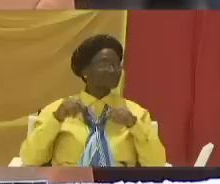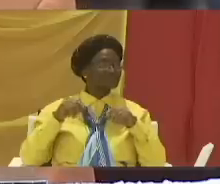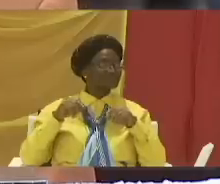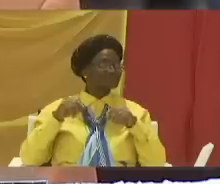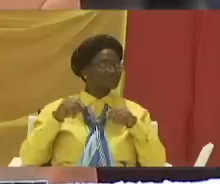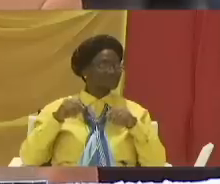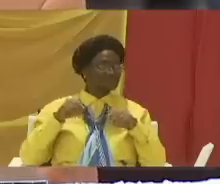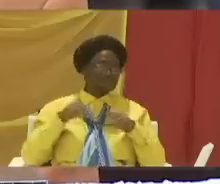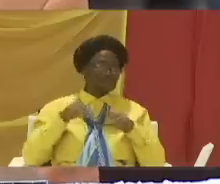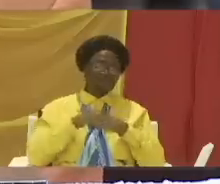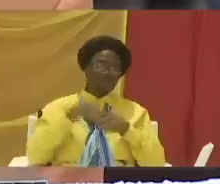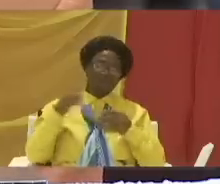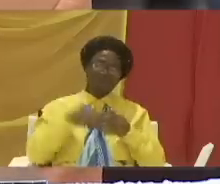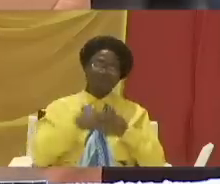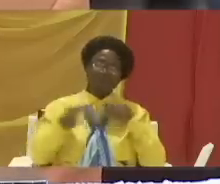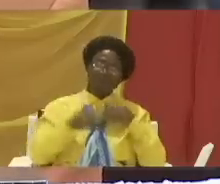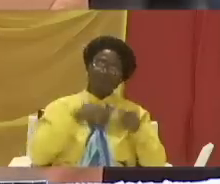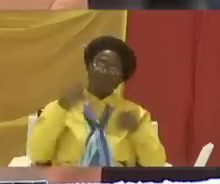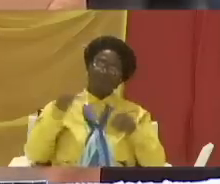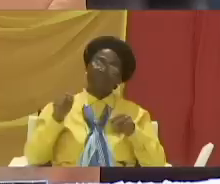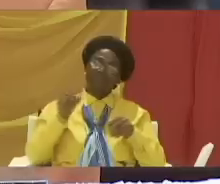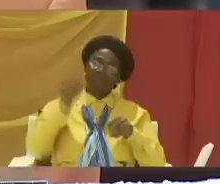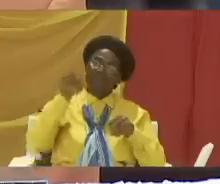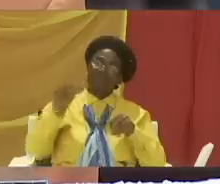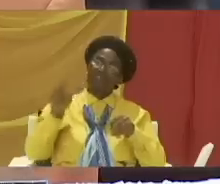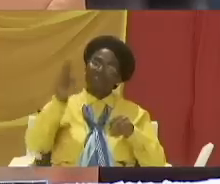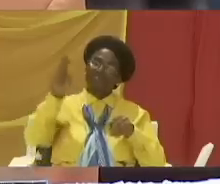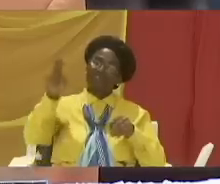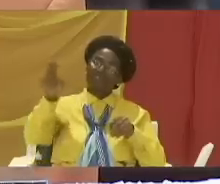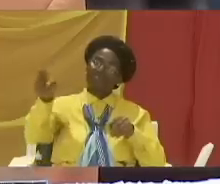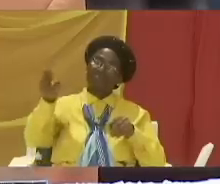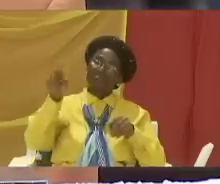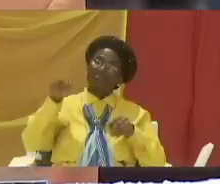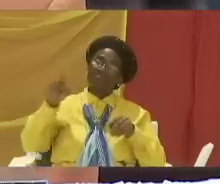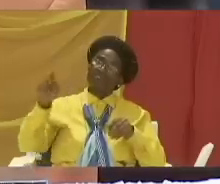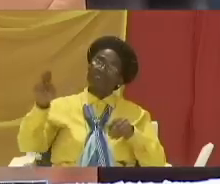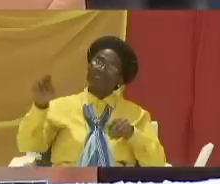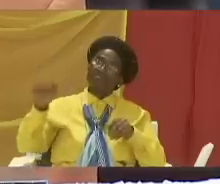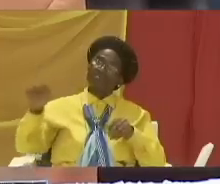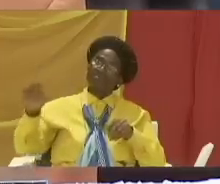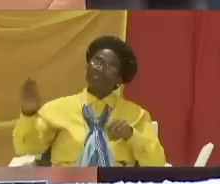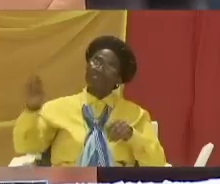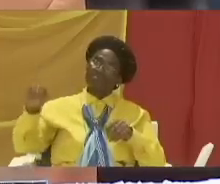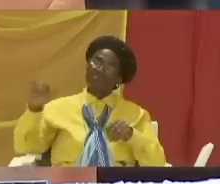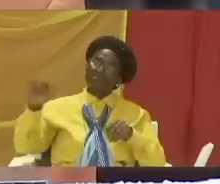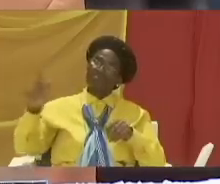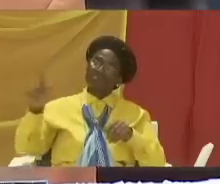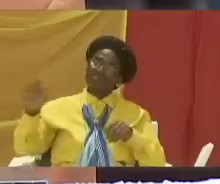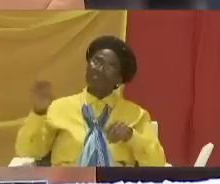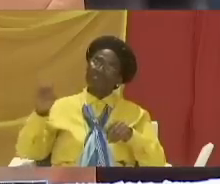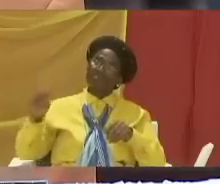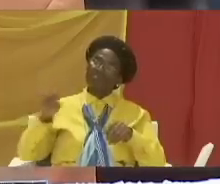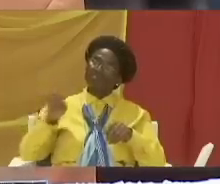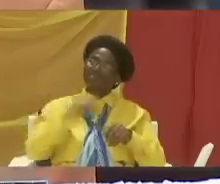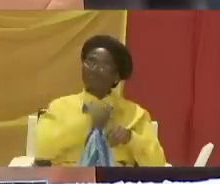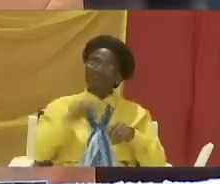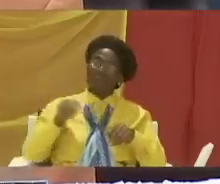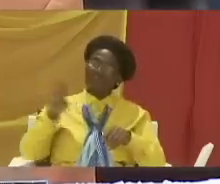In the case of the Shunammite woman, in 2 Kings chapter 4, from verse 8, 2 Kings